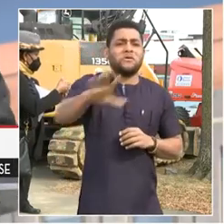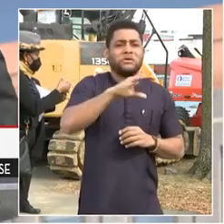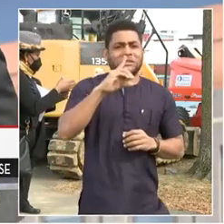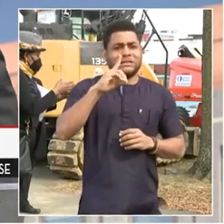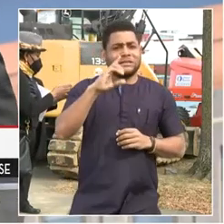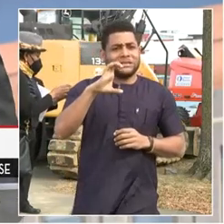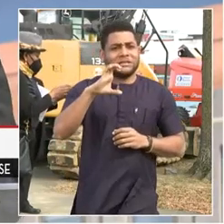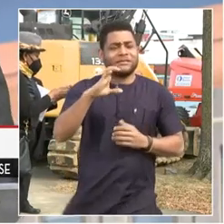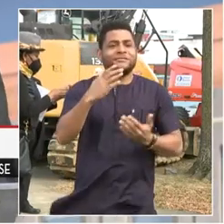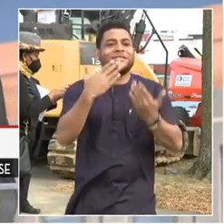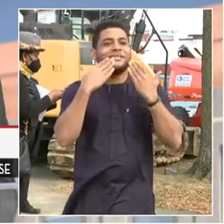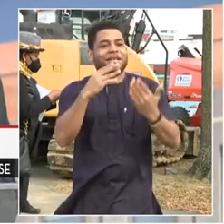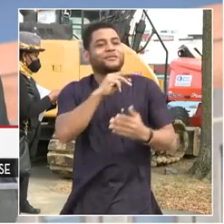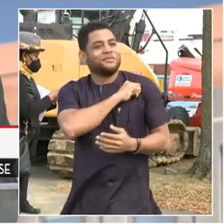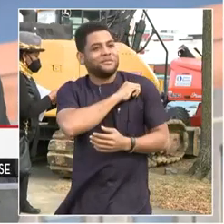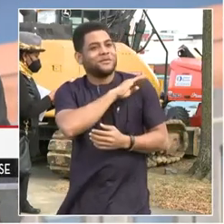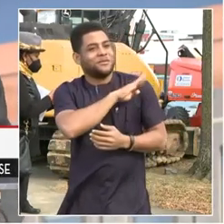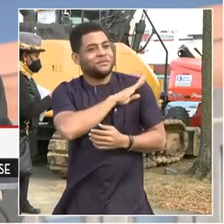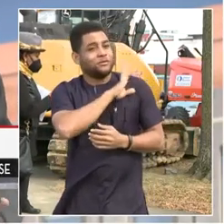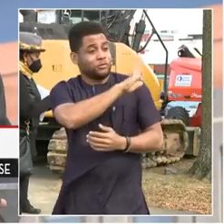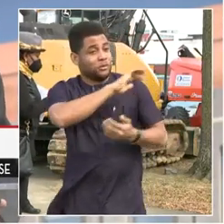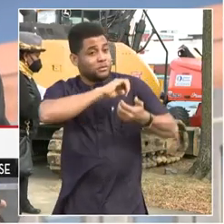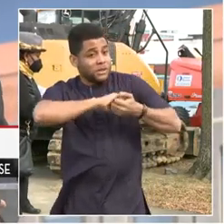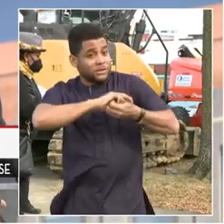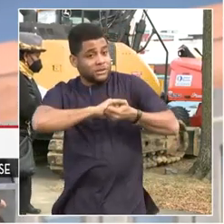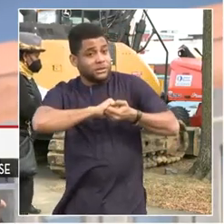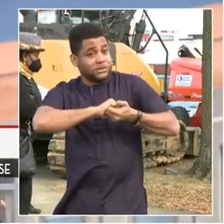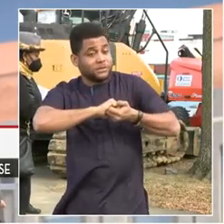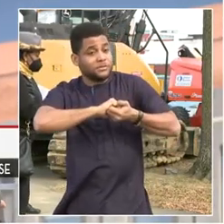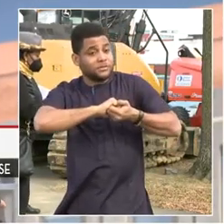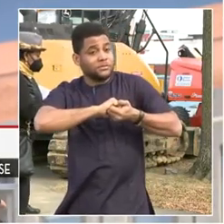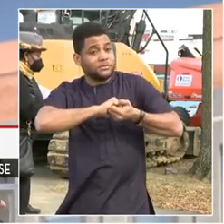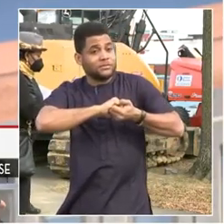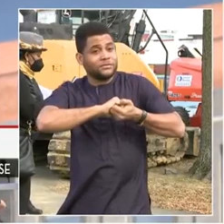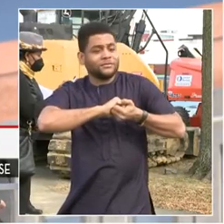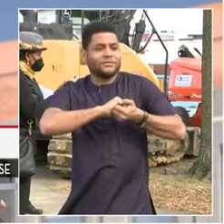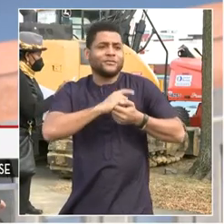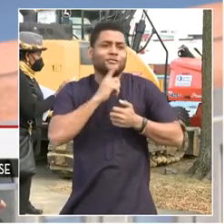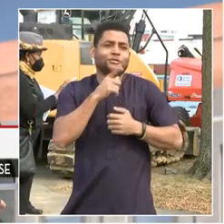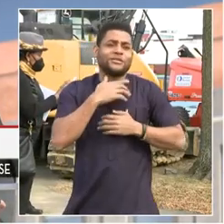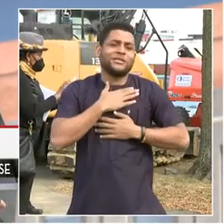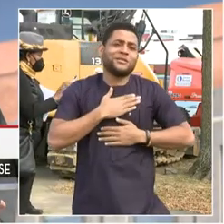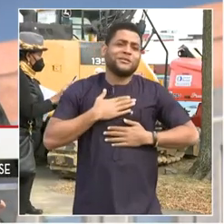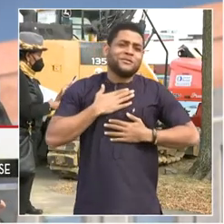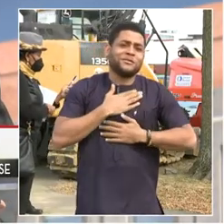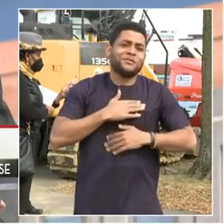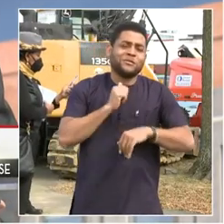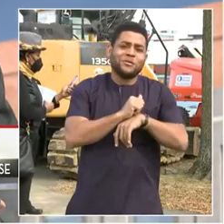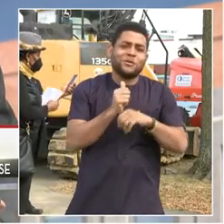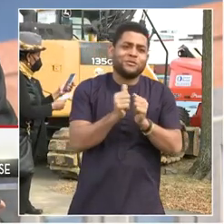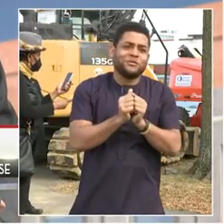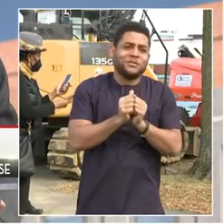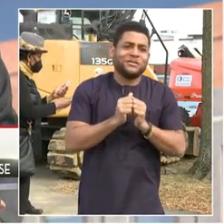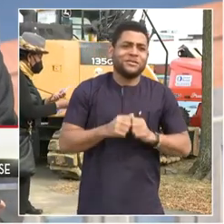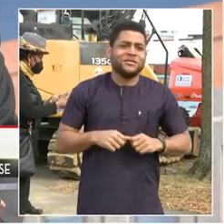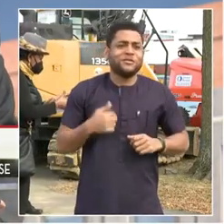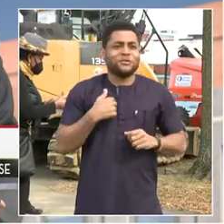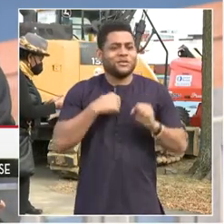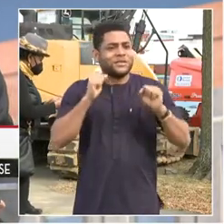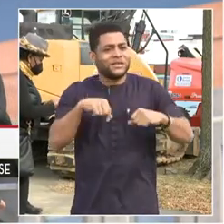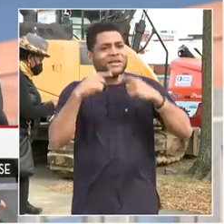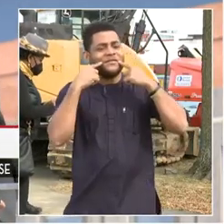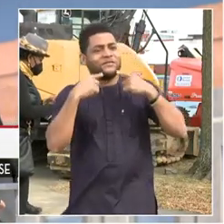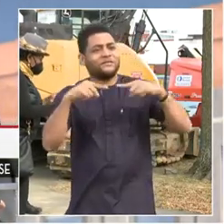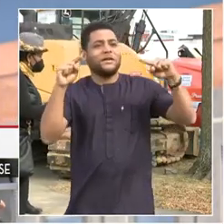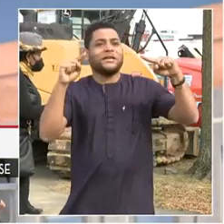the partnership that you've provided, and it's been delightful to be able to work with you to be able to get to this point. We